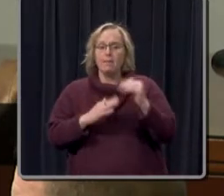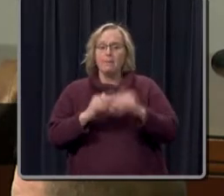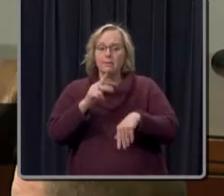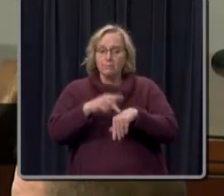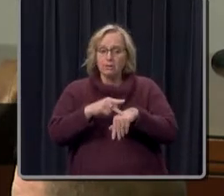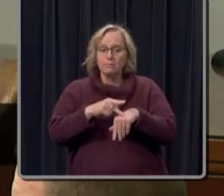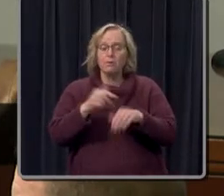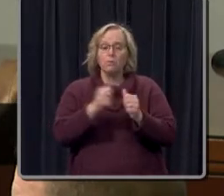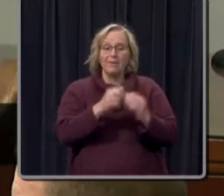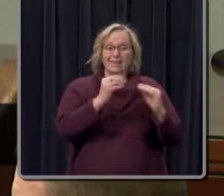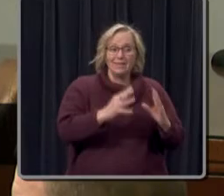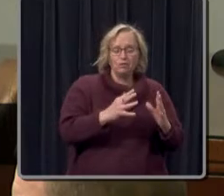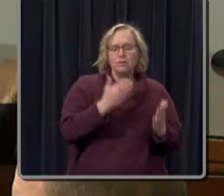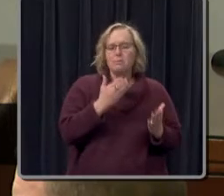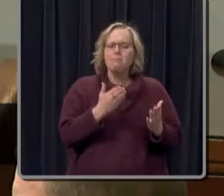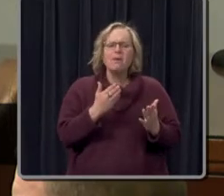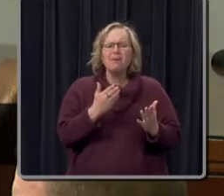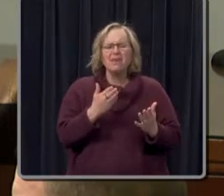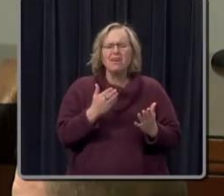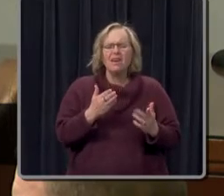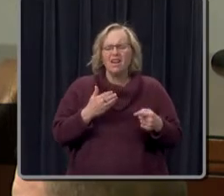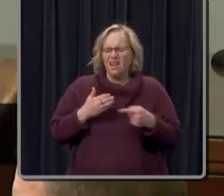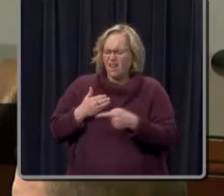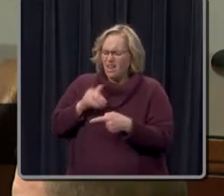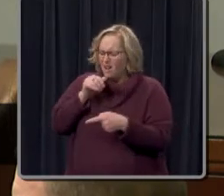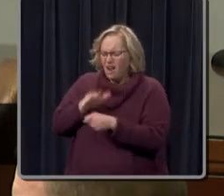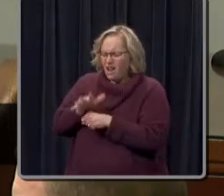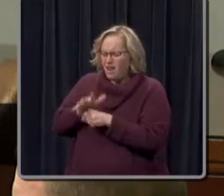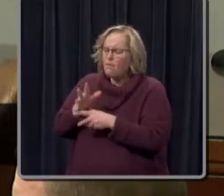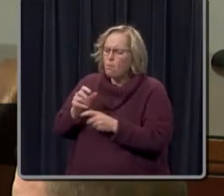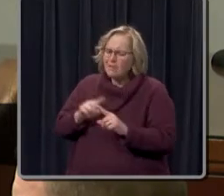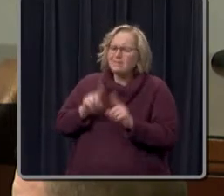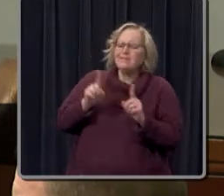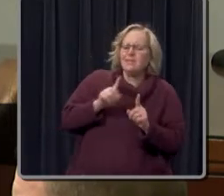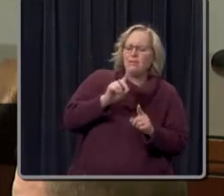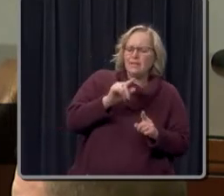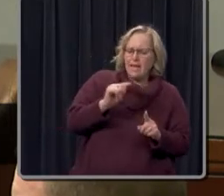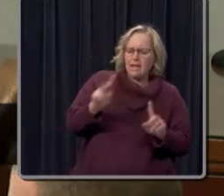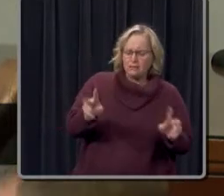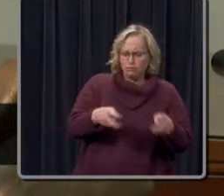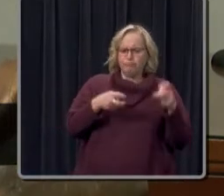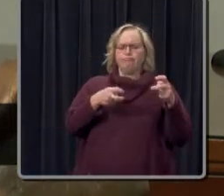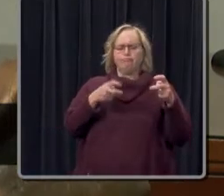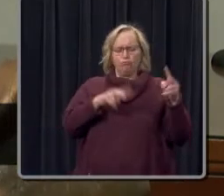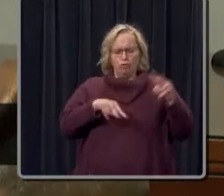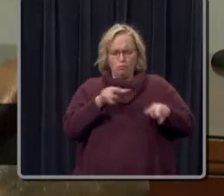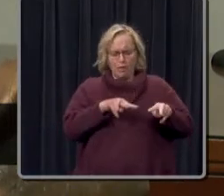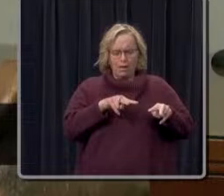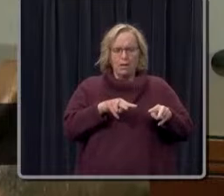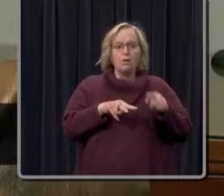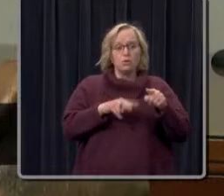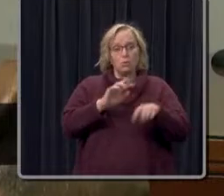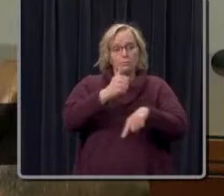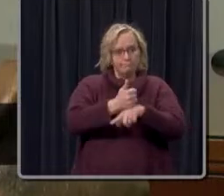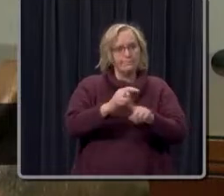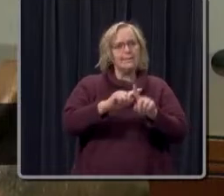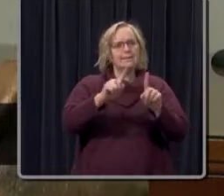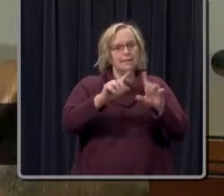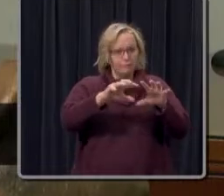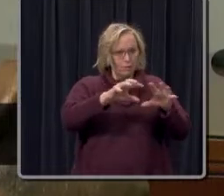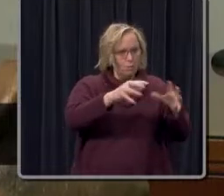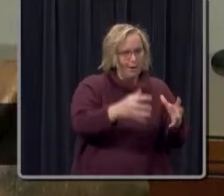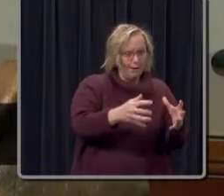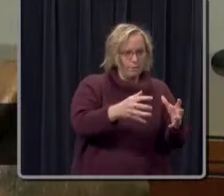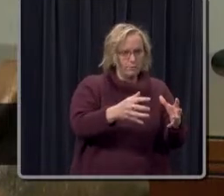have different data you want to look at. And so you may want to set something up differently. So that is our next layer of training that we've already started working